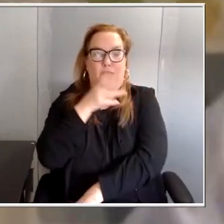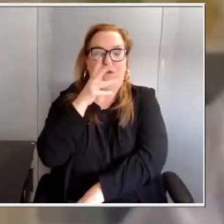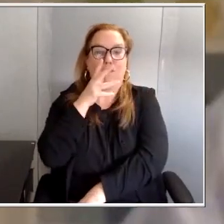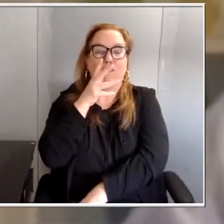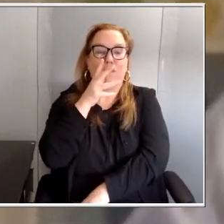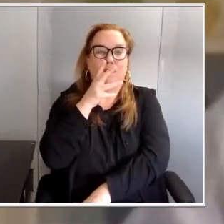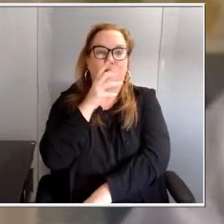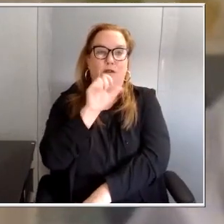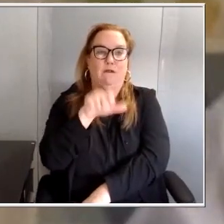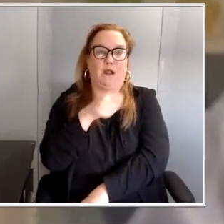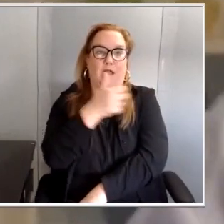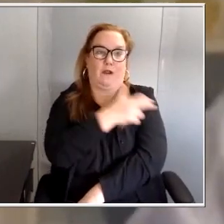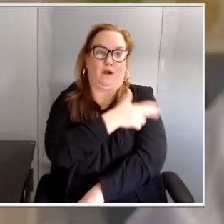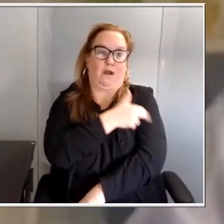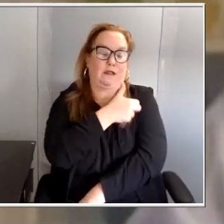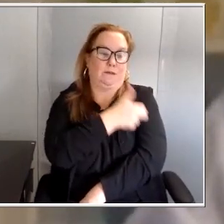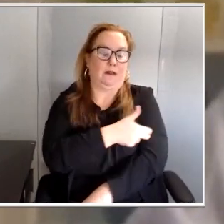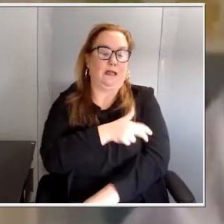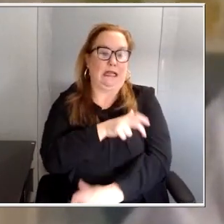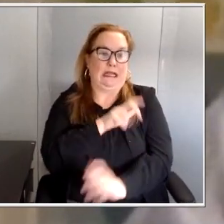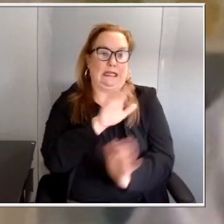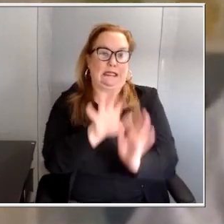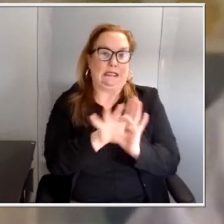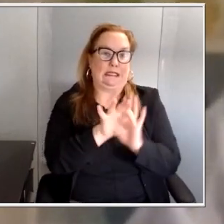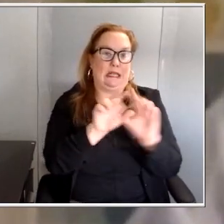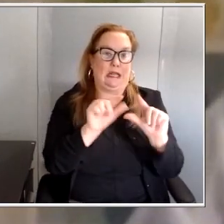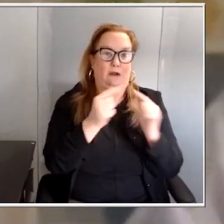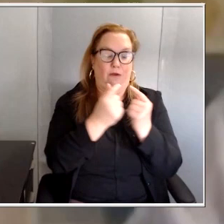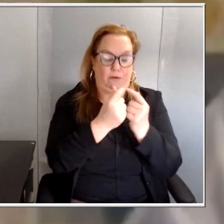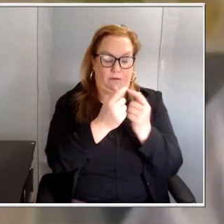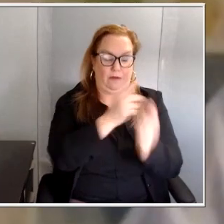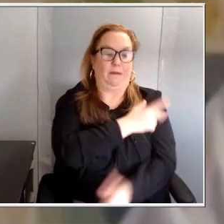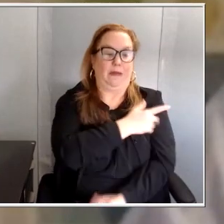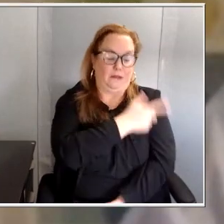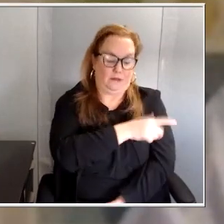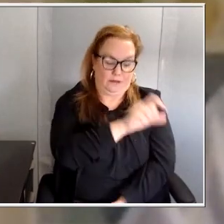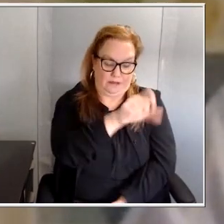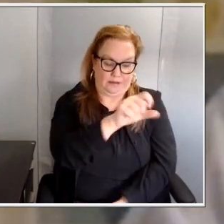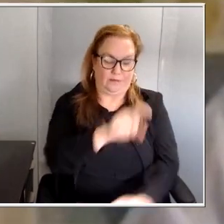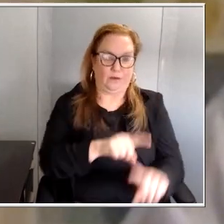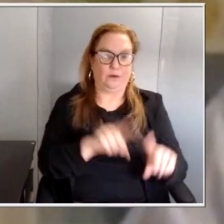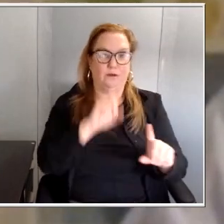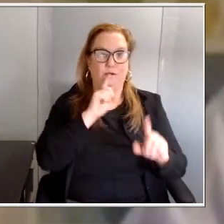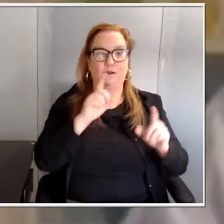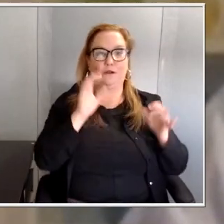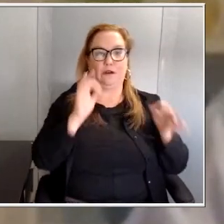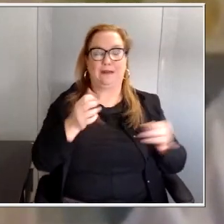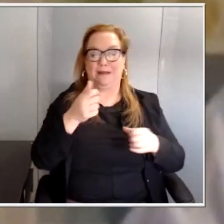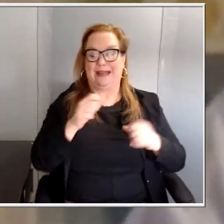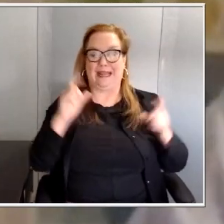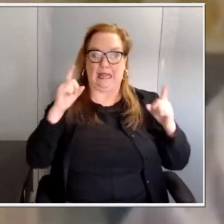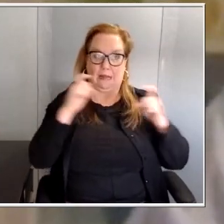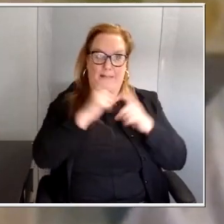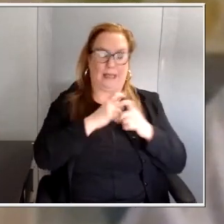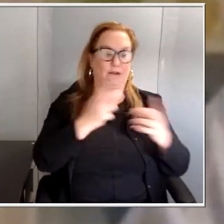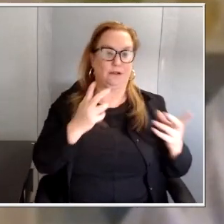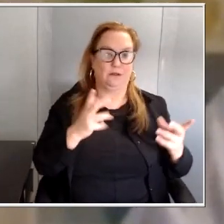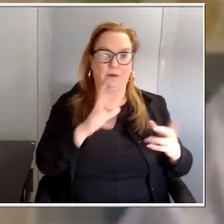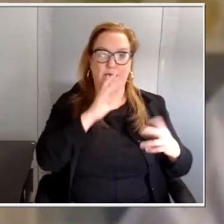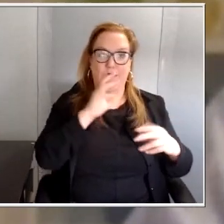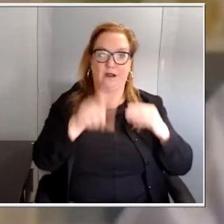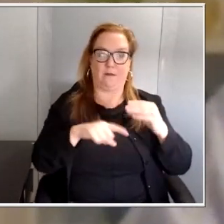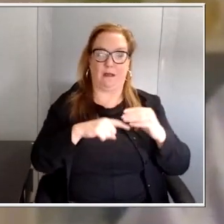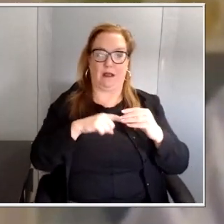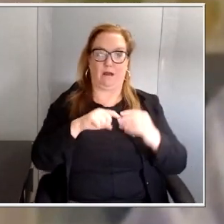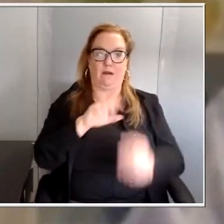hospitals. And it's a very select group of patients, there's no question about that. But any complication, when we talk now about a buffer